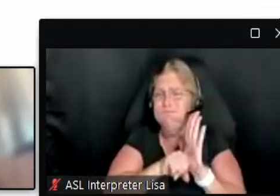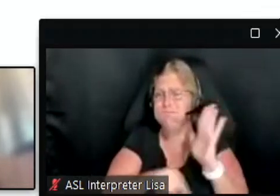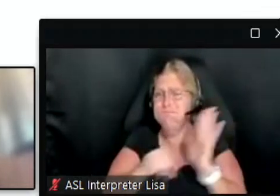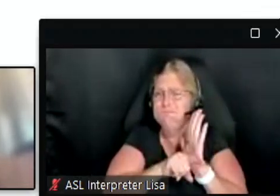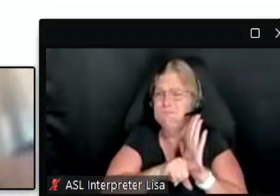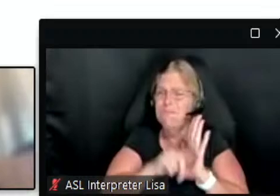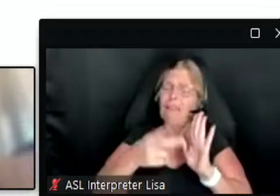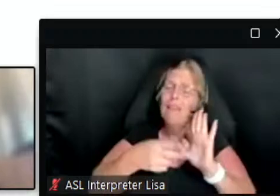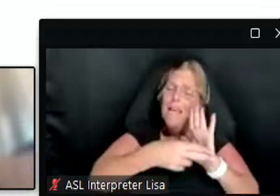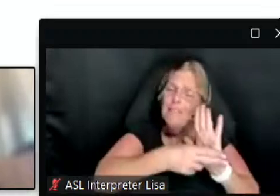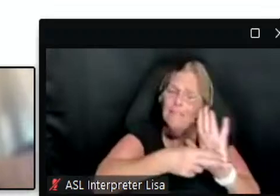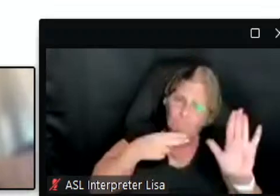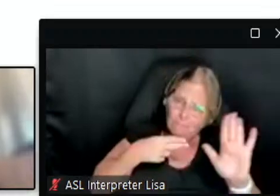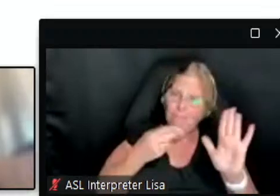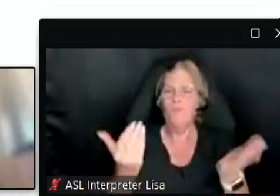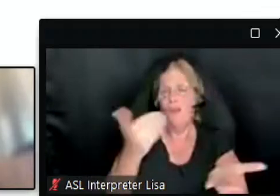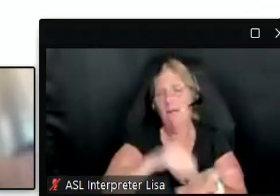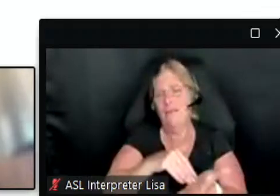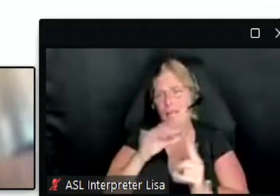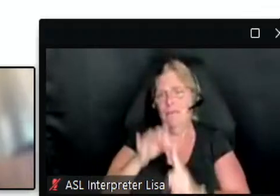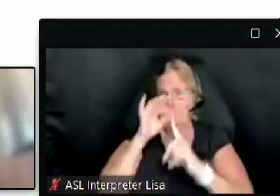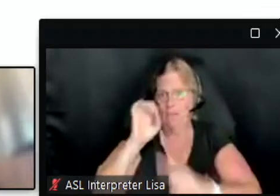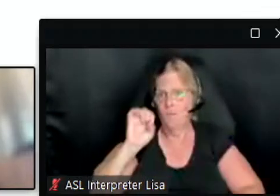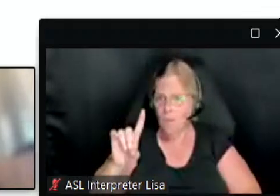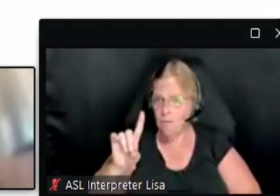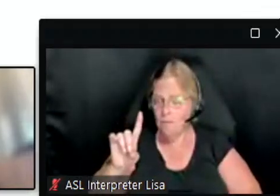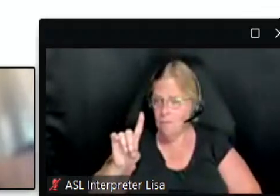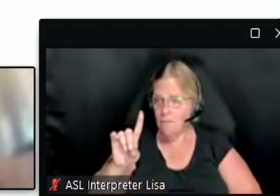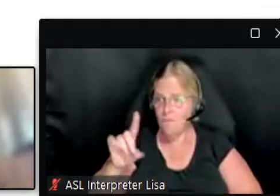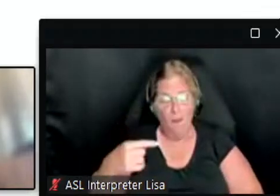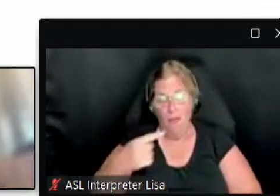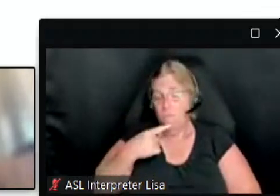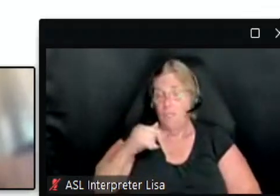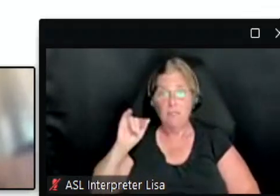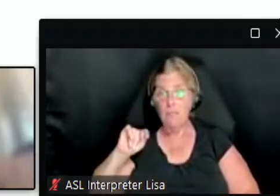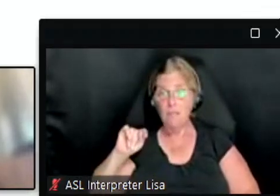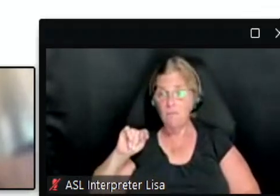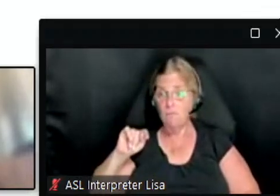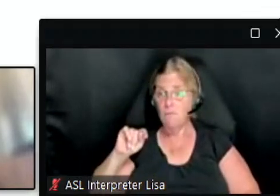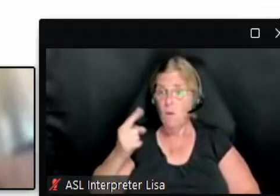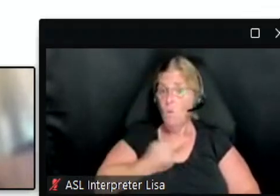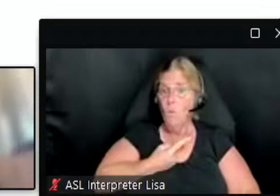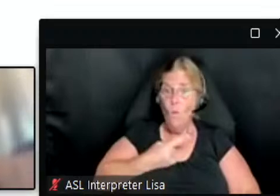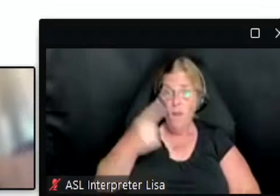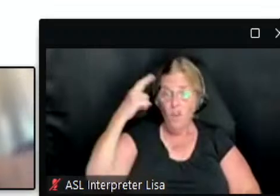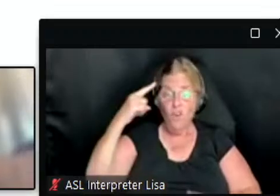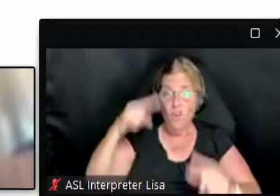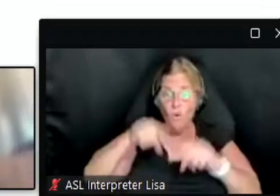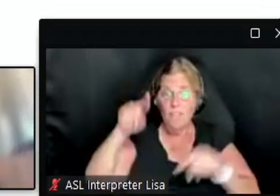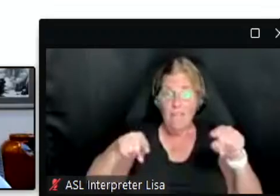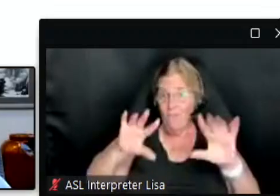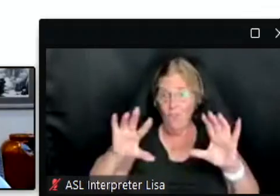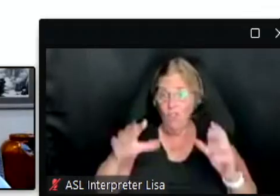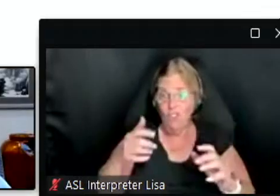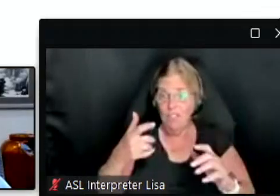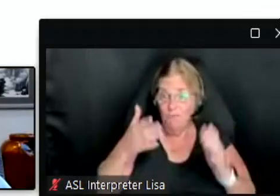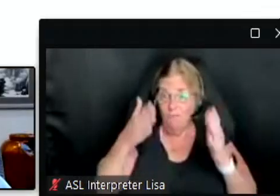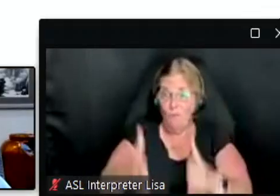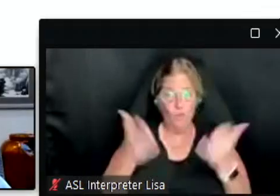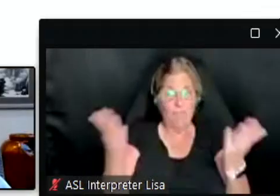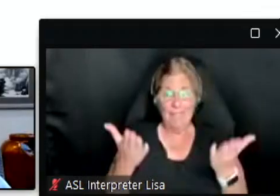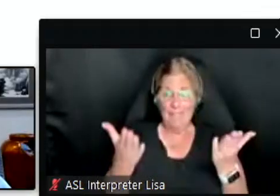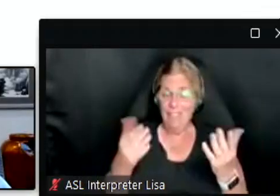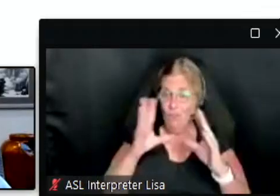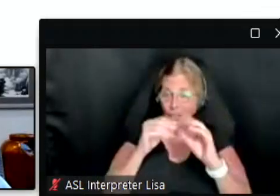rebrand special education, because I'm just going to say it. I'm not the only neurodivergent adult on this call, you know,